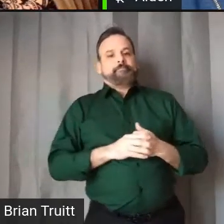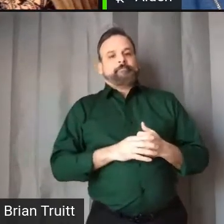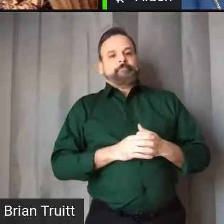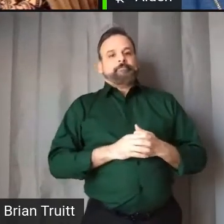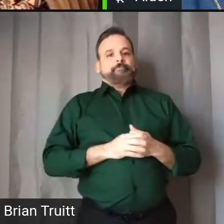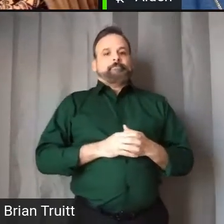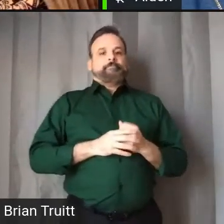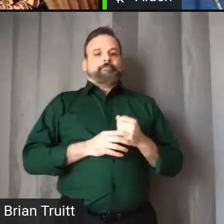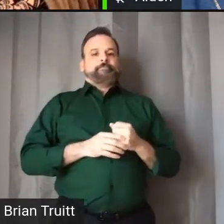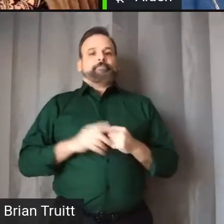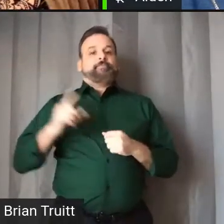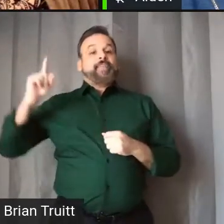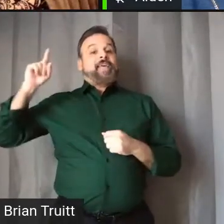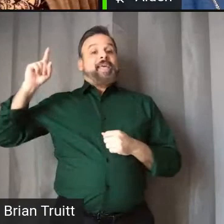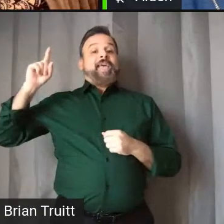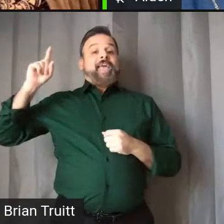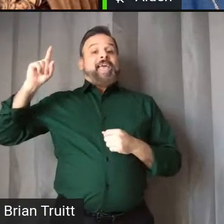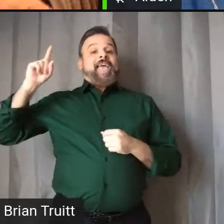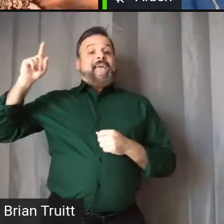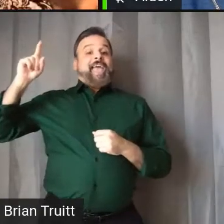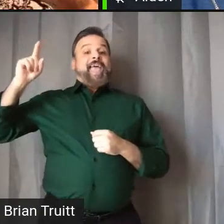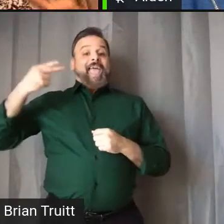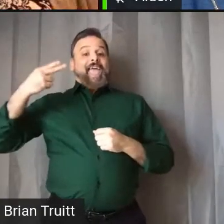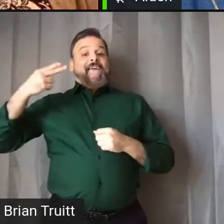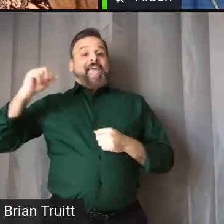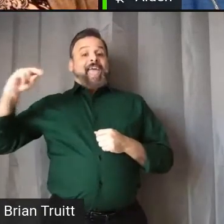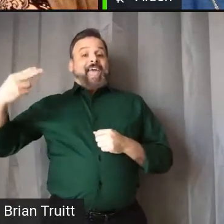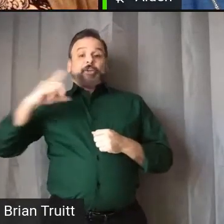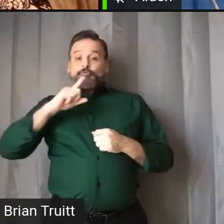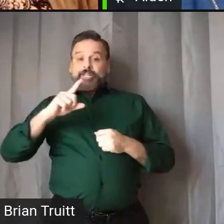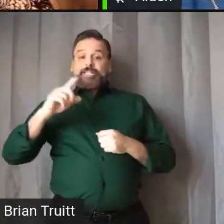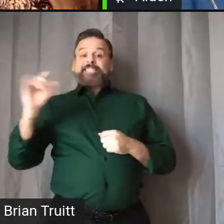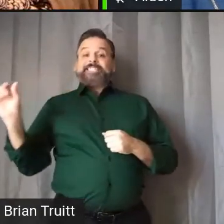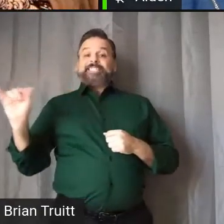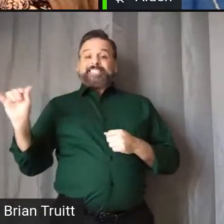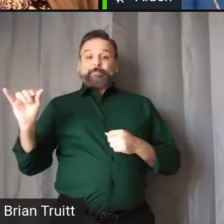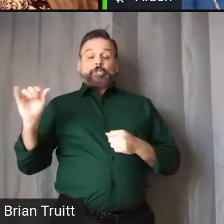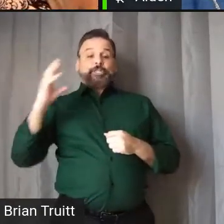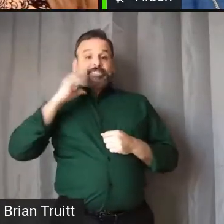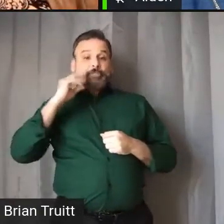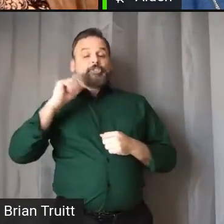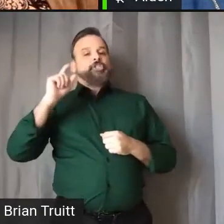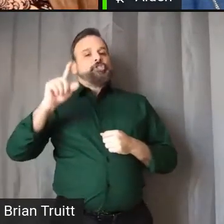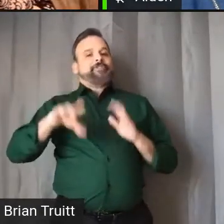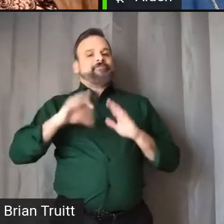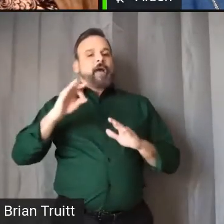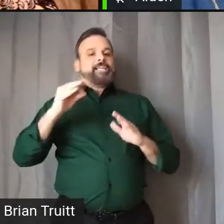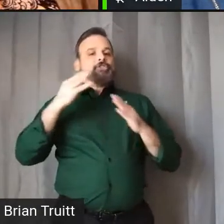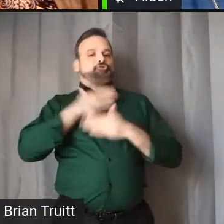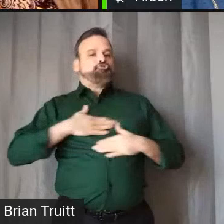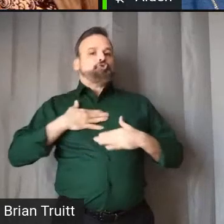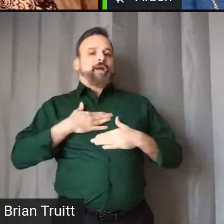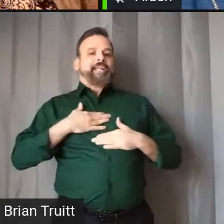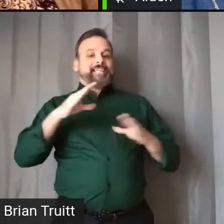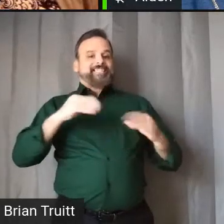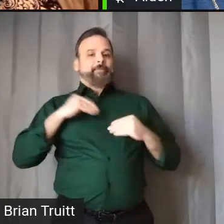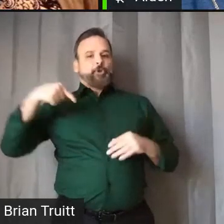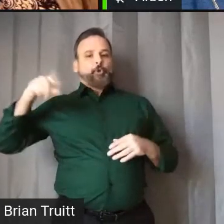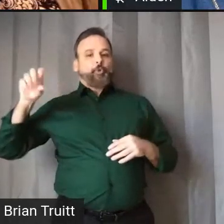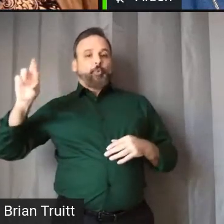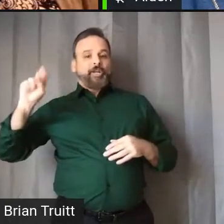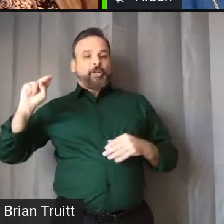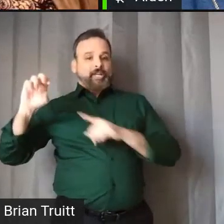Yeah, Hannah has a similar thing where she tries to find joy in expressing her queerness. So she is often wearing